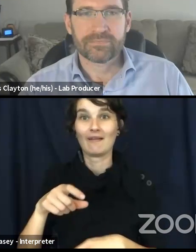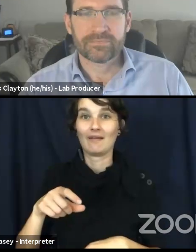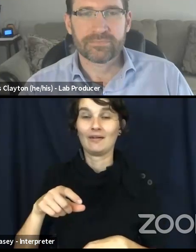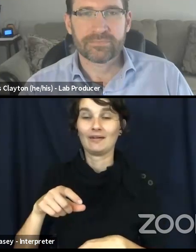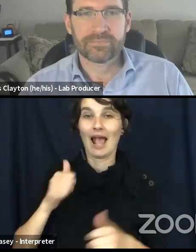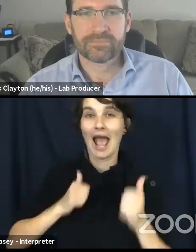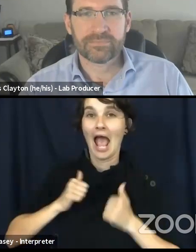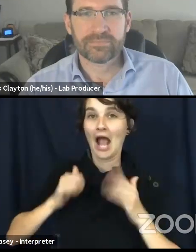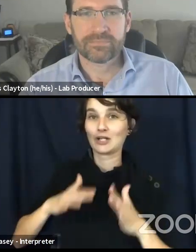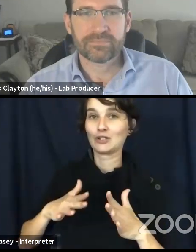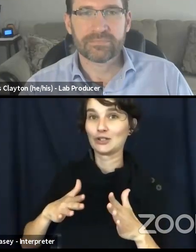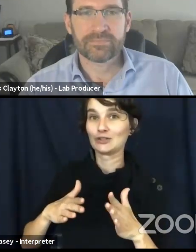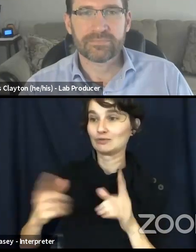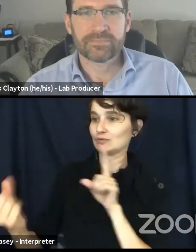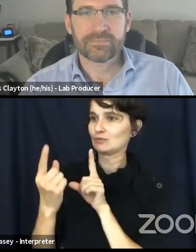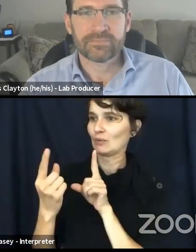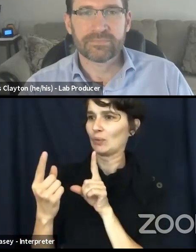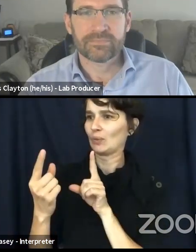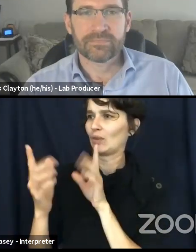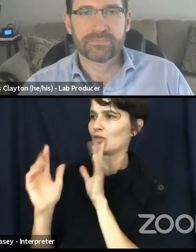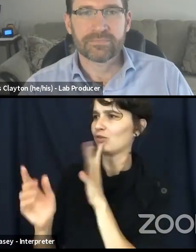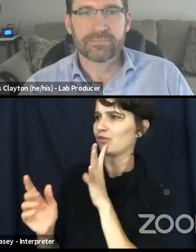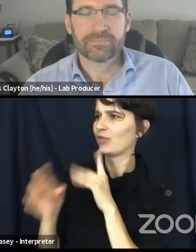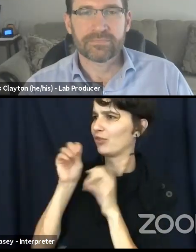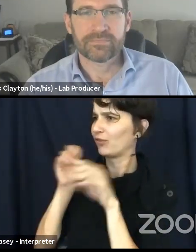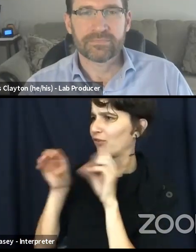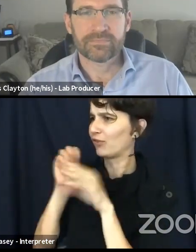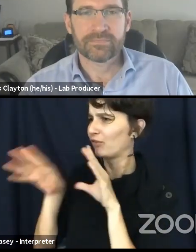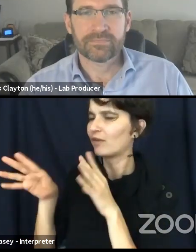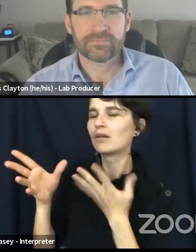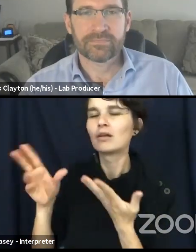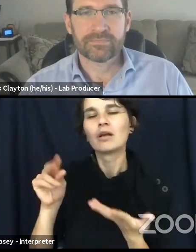because you're in the same room, but that it is